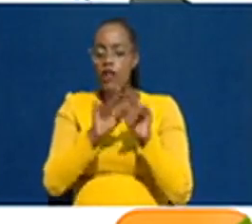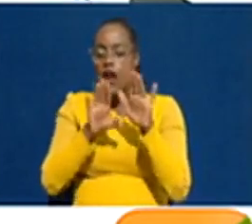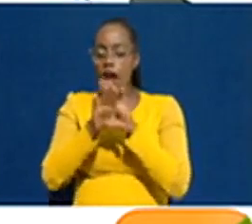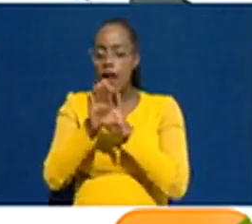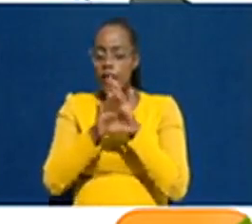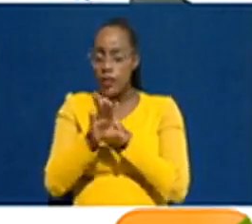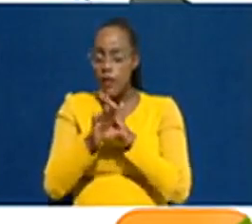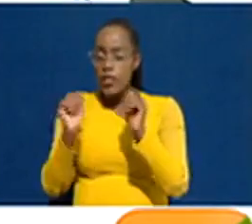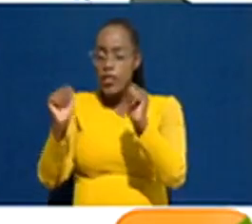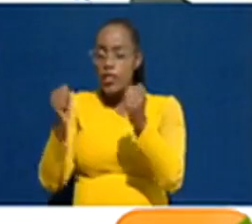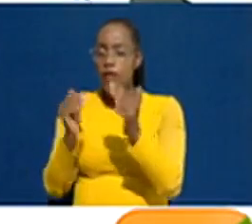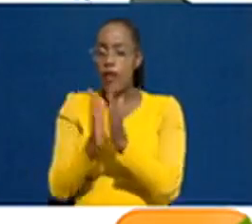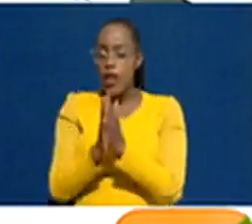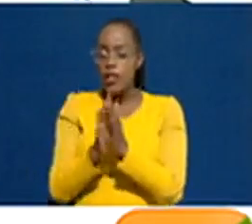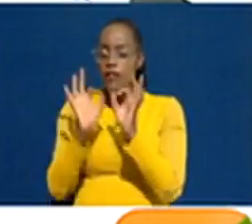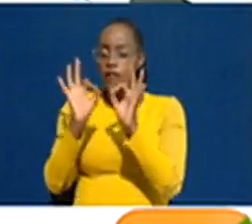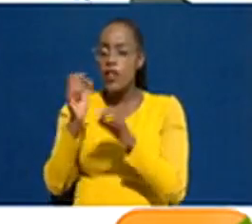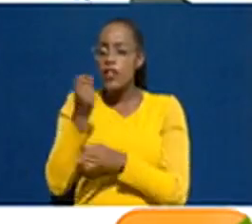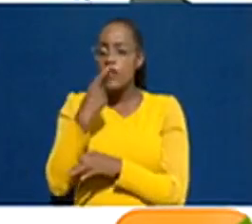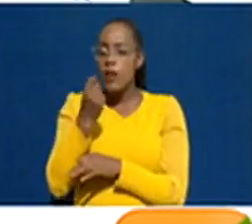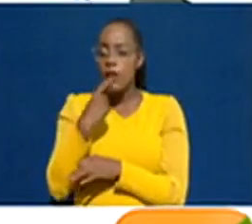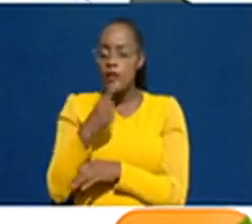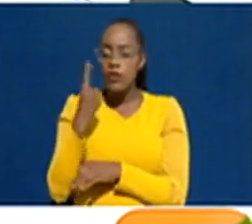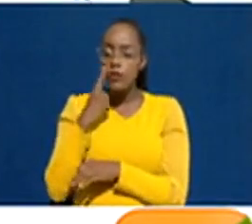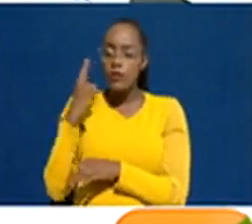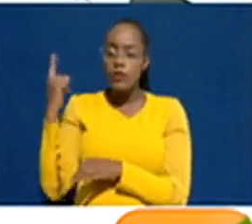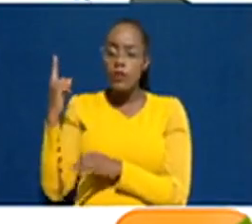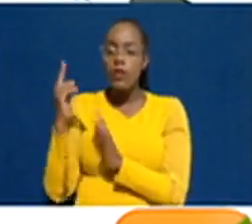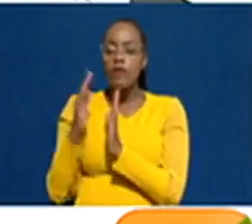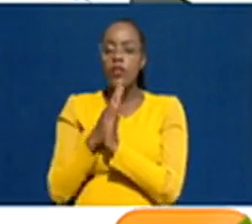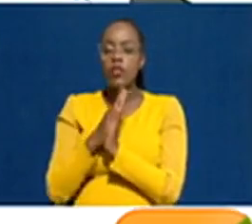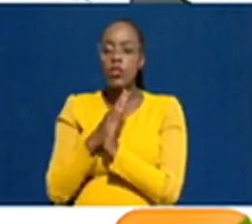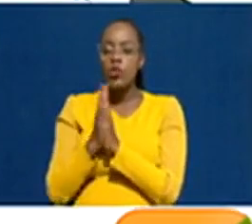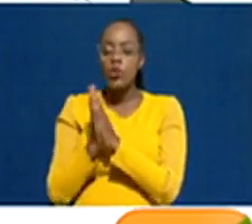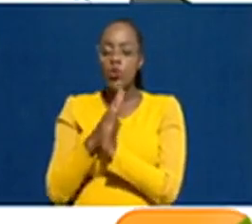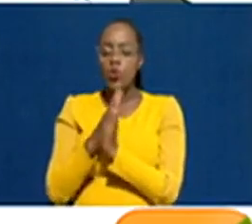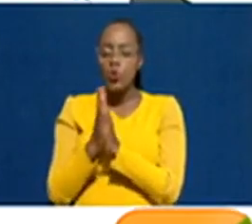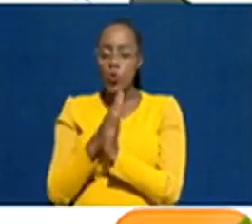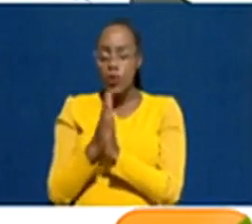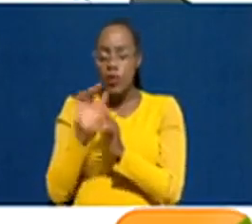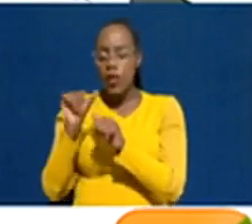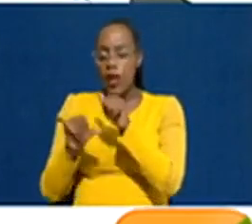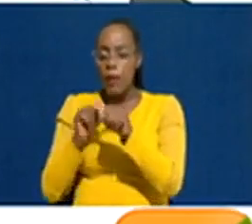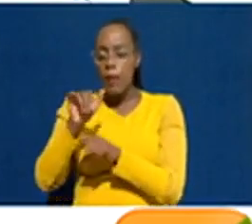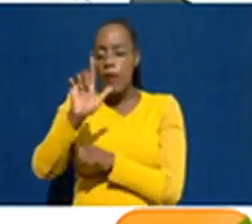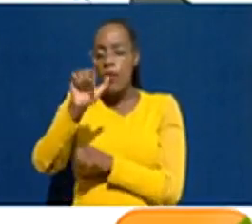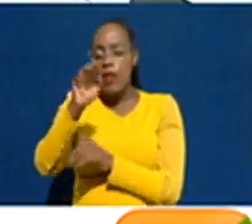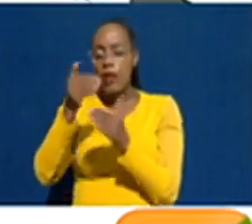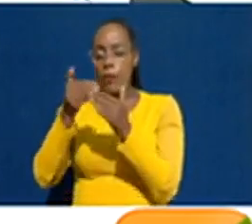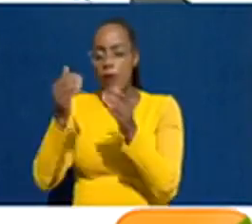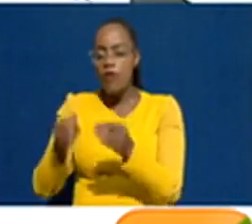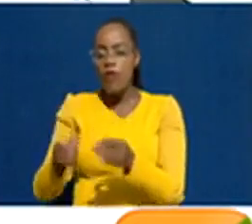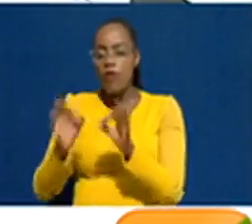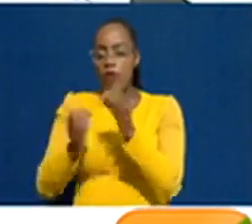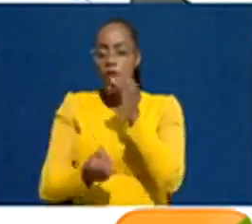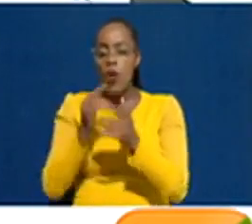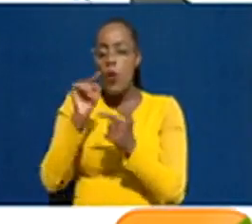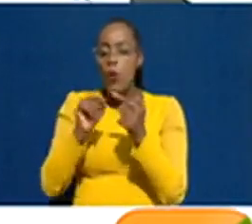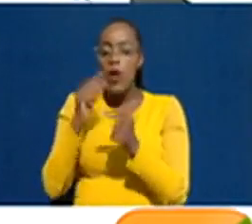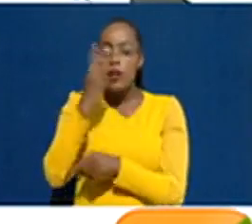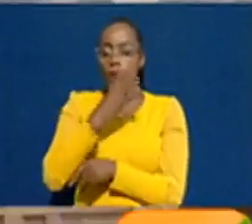quality, safe, and effective medicines. Serfine Achieng Ouma gives you an inside view of this lab ahead of its official launch on